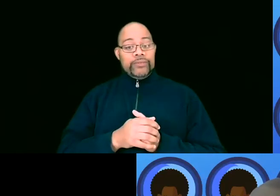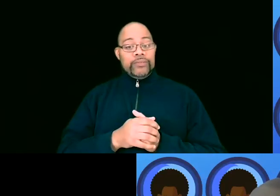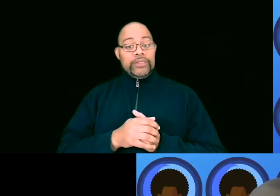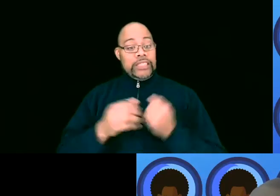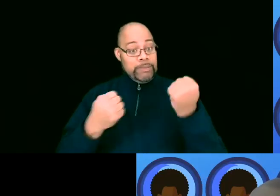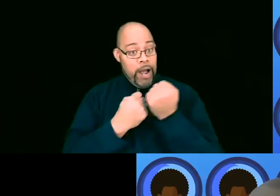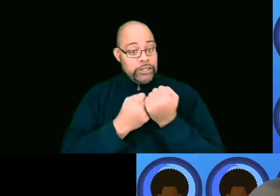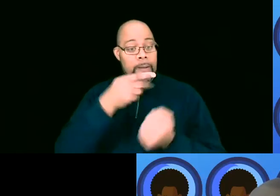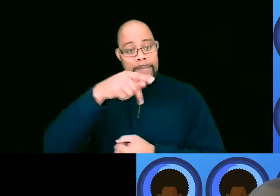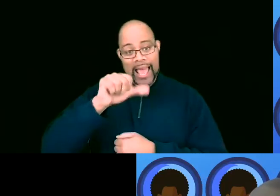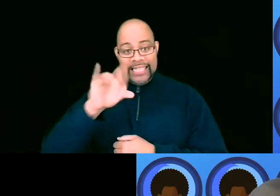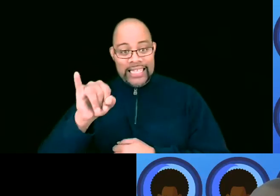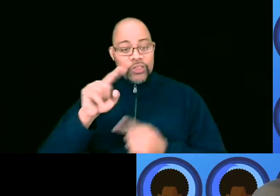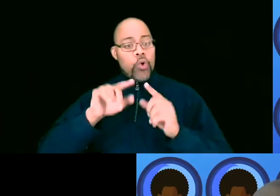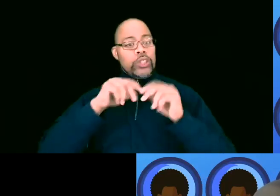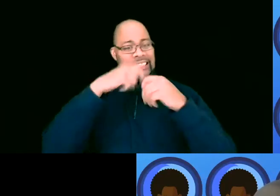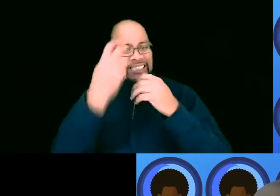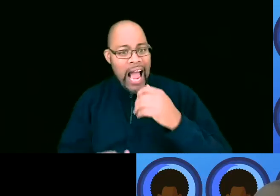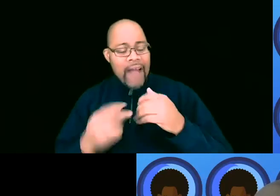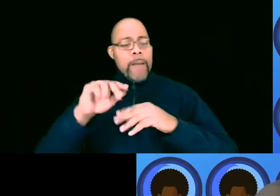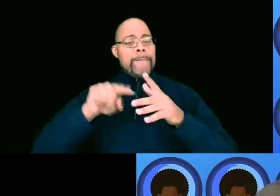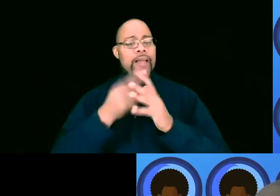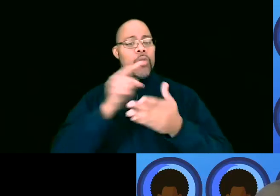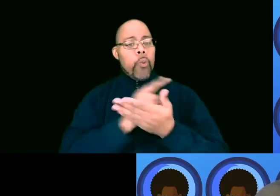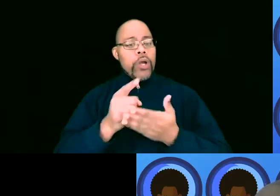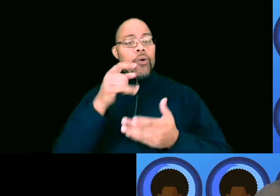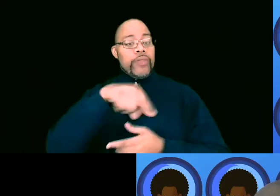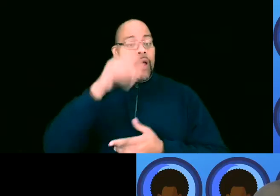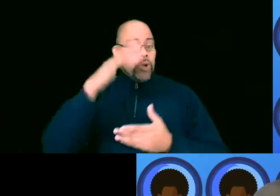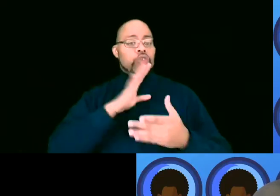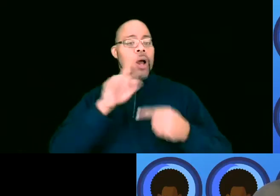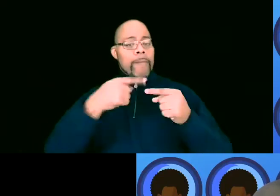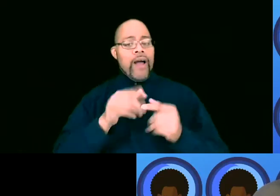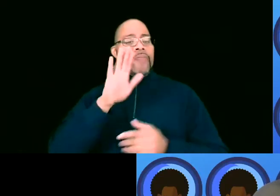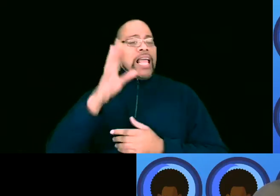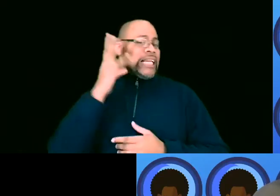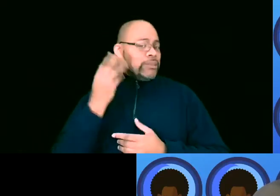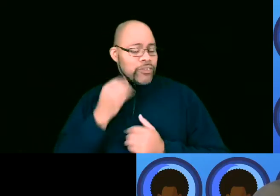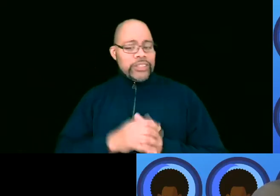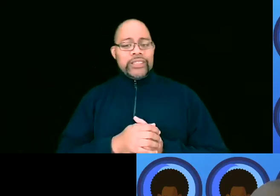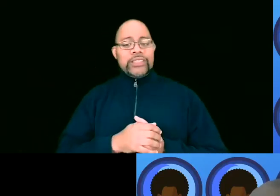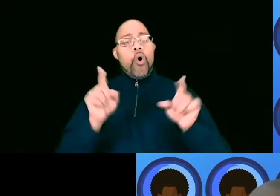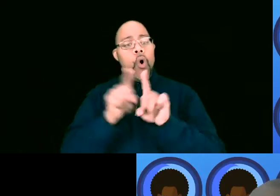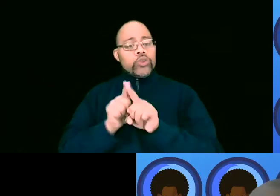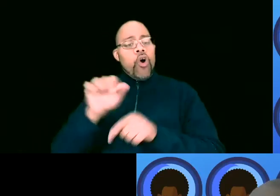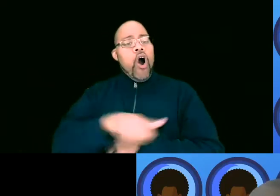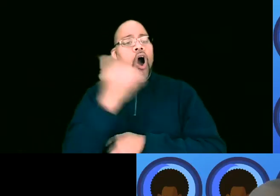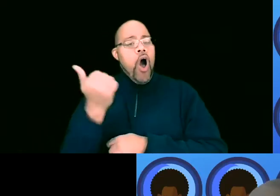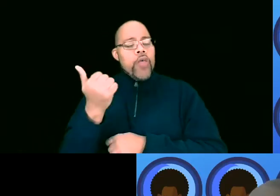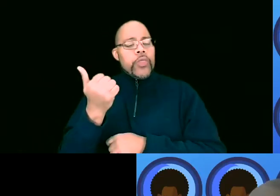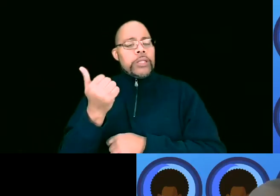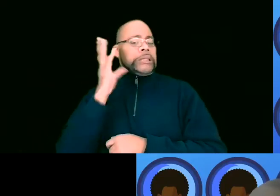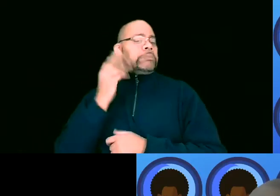sponsored by Patty to go diving at the beginning of the week. So they're going to be talking about their experiences as well as other seasoned